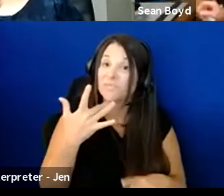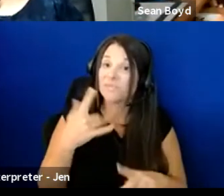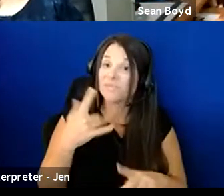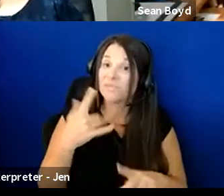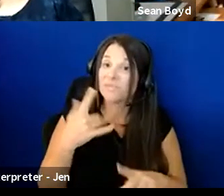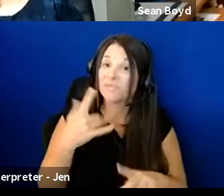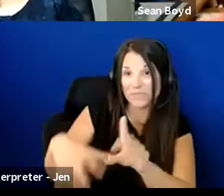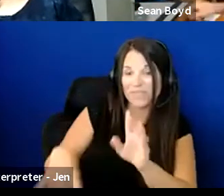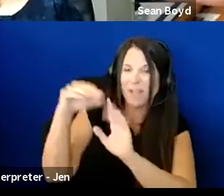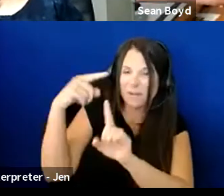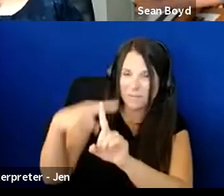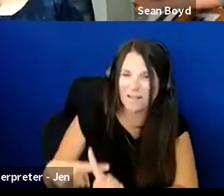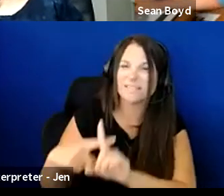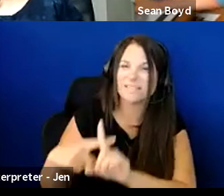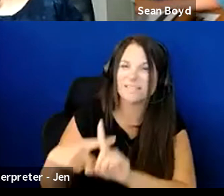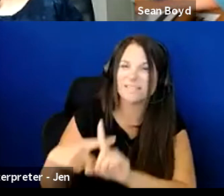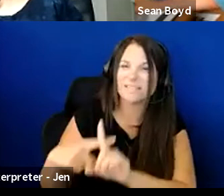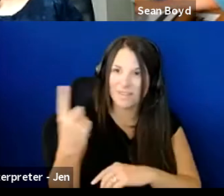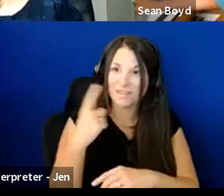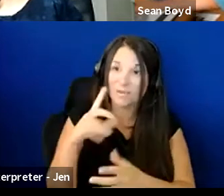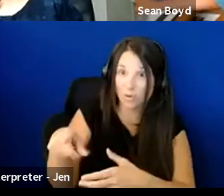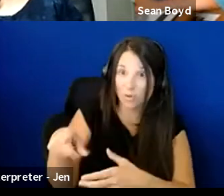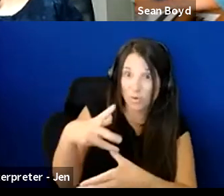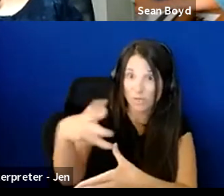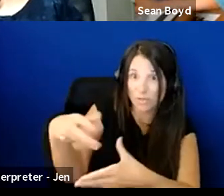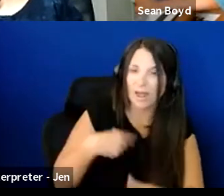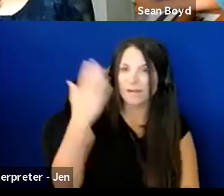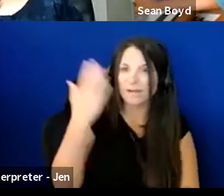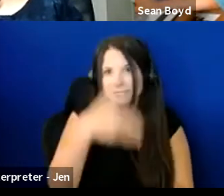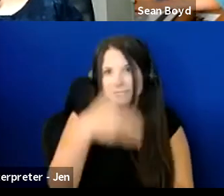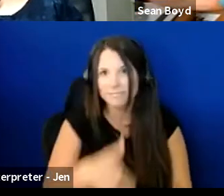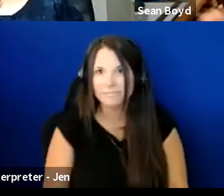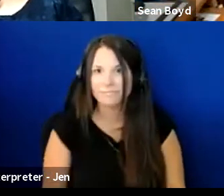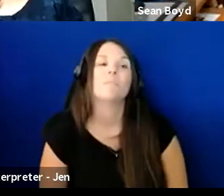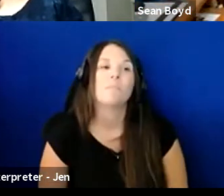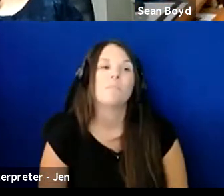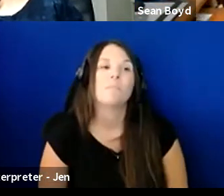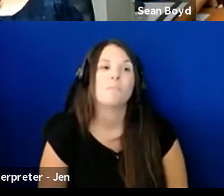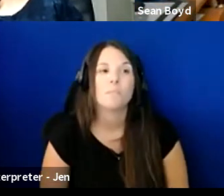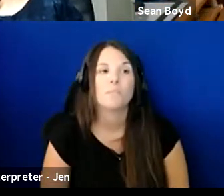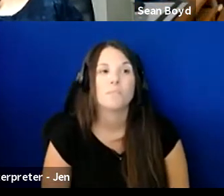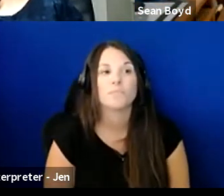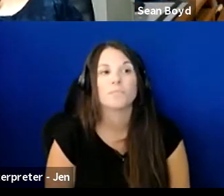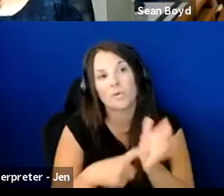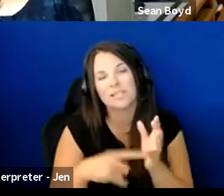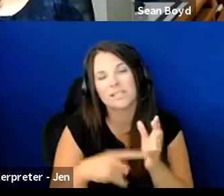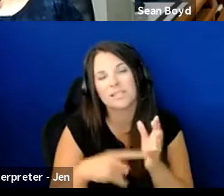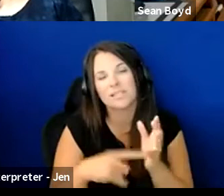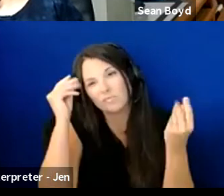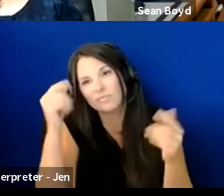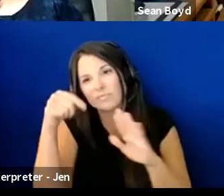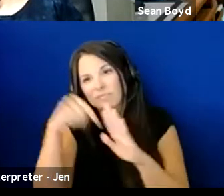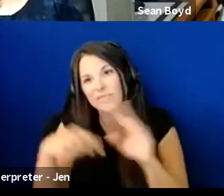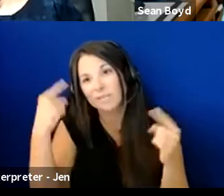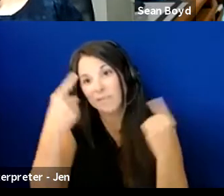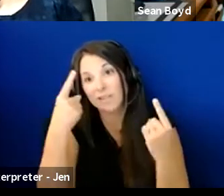else on something that they included that you neglected. So like I said, it requires a little critical thinking, because you have to